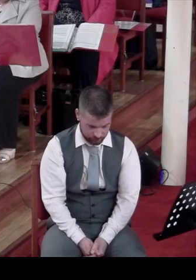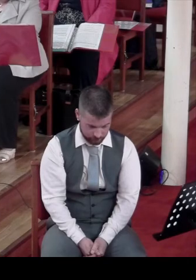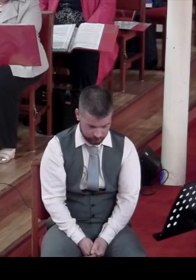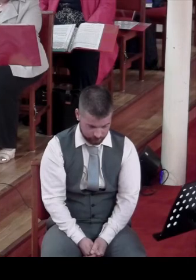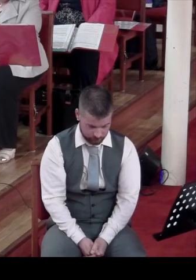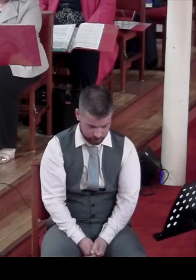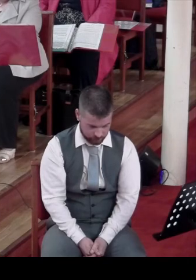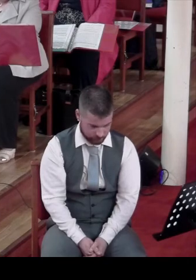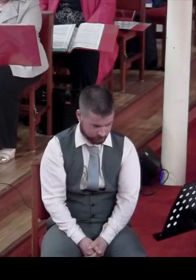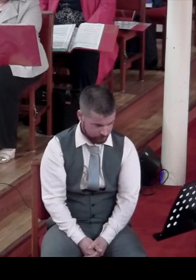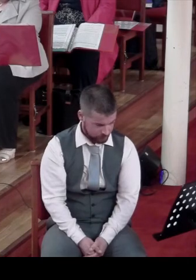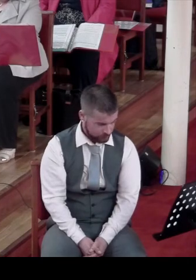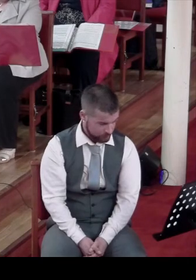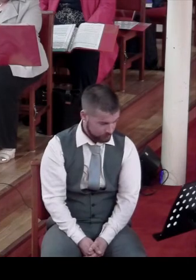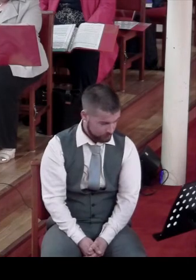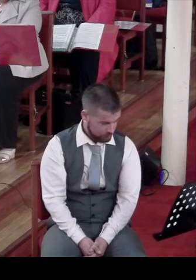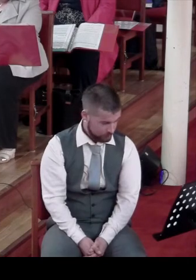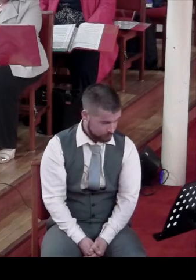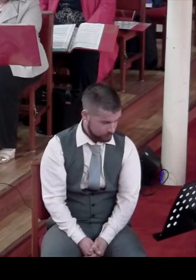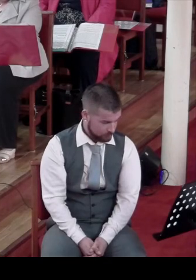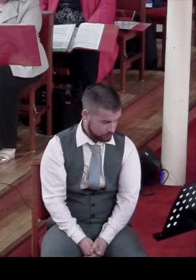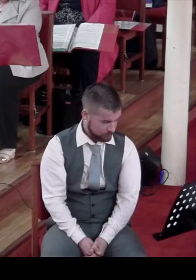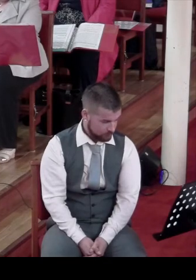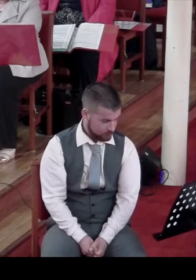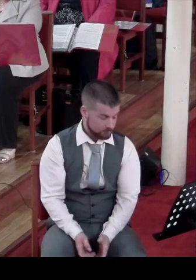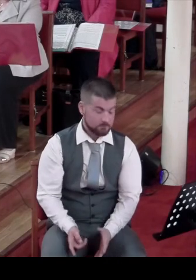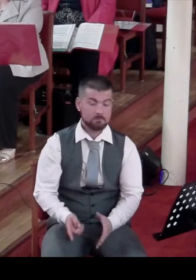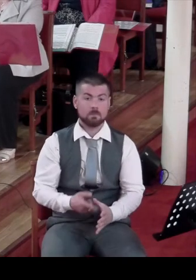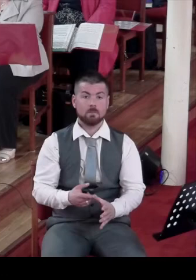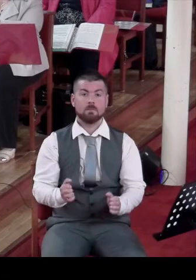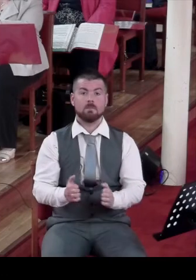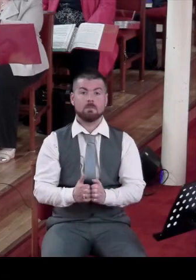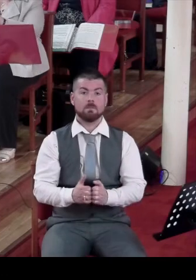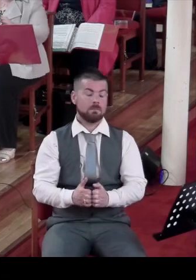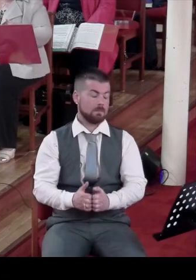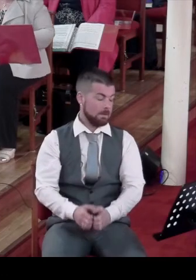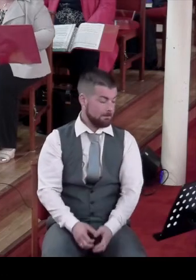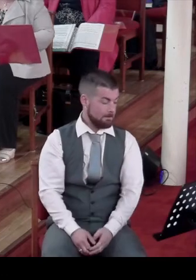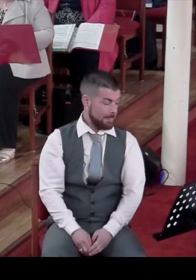Saviour, our friend. Amen.